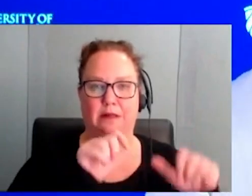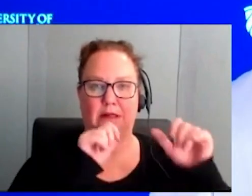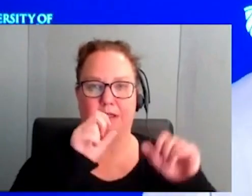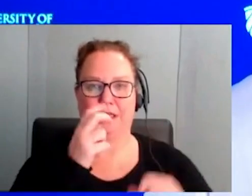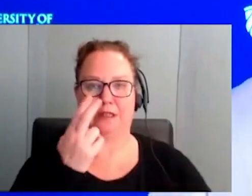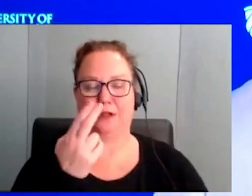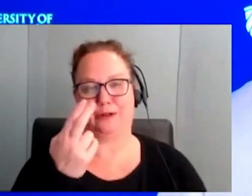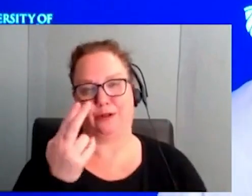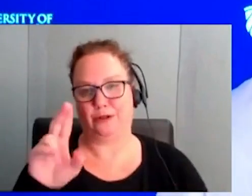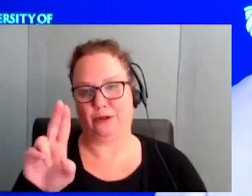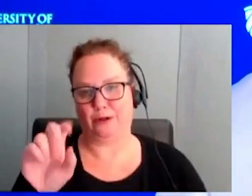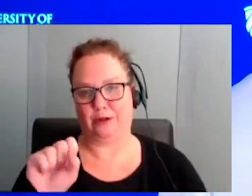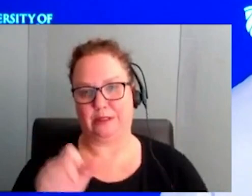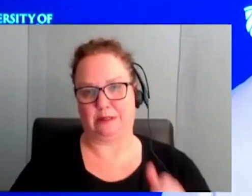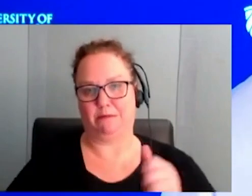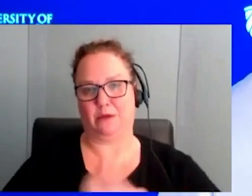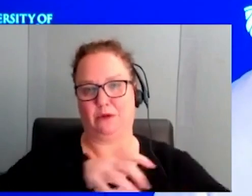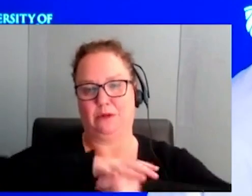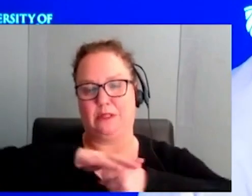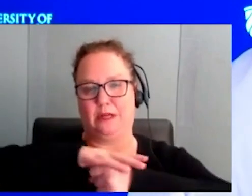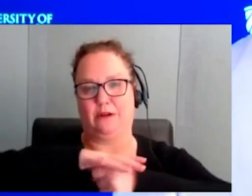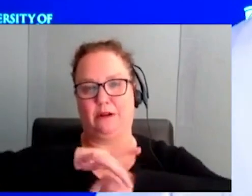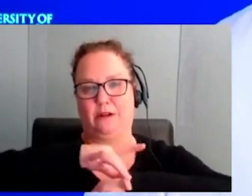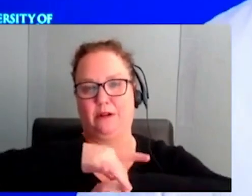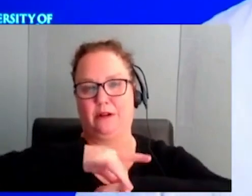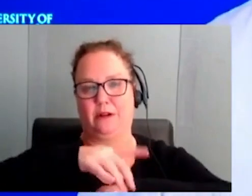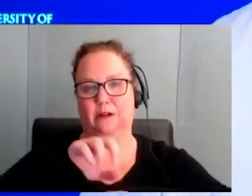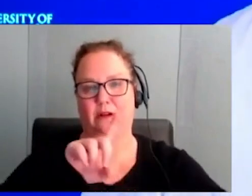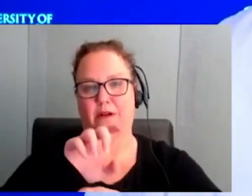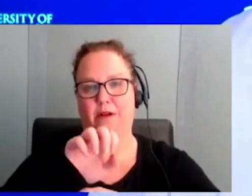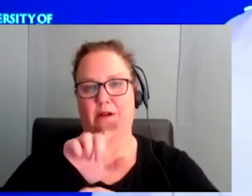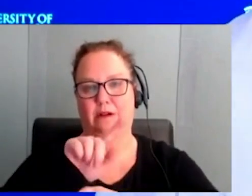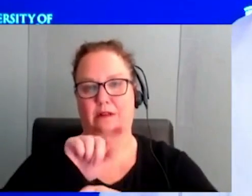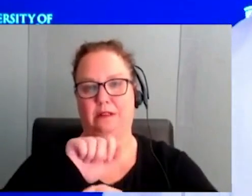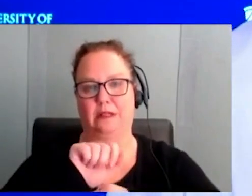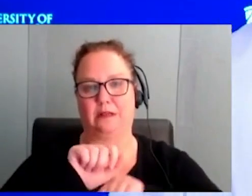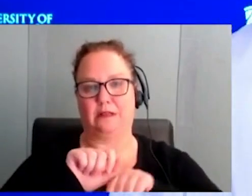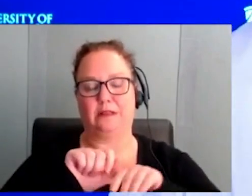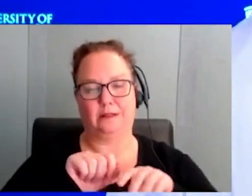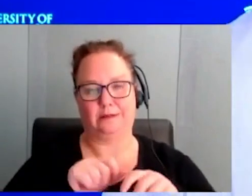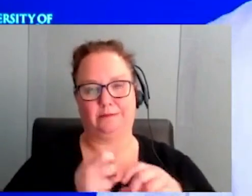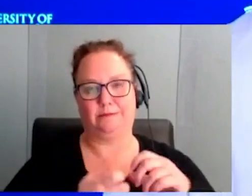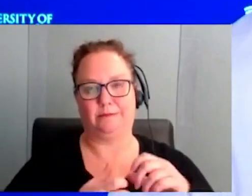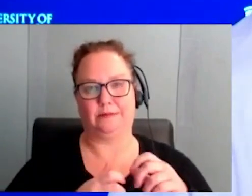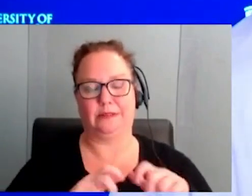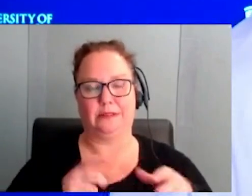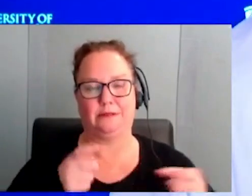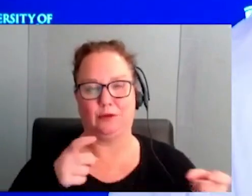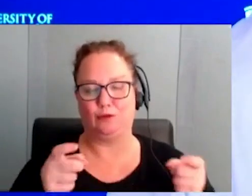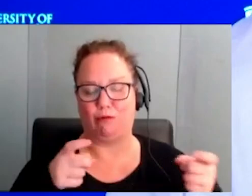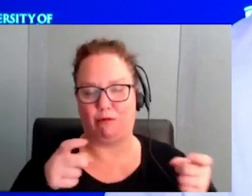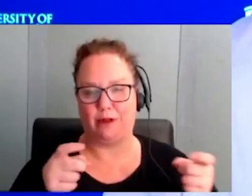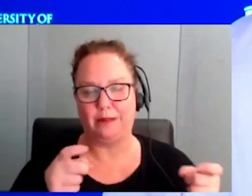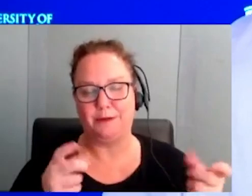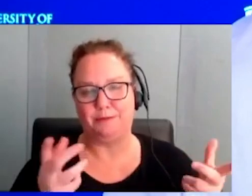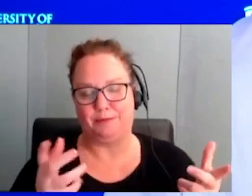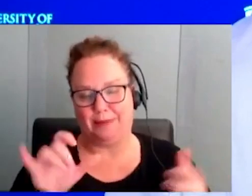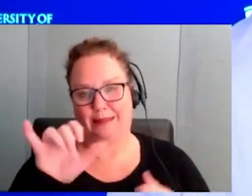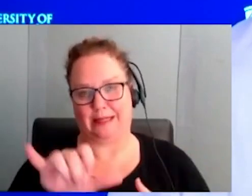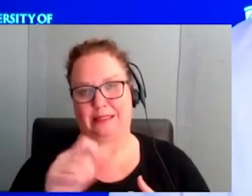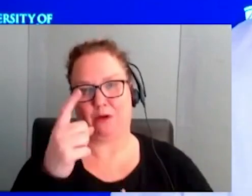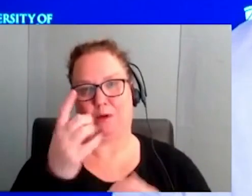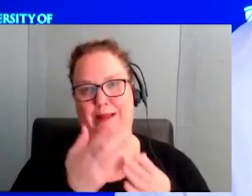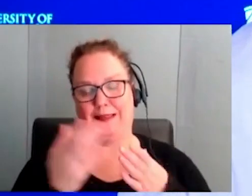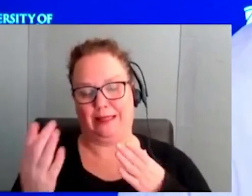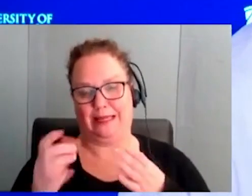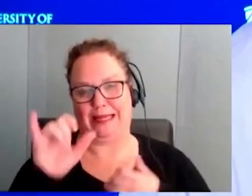really most areas around the globe where Delta is so prevalent and dominant. So that is the one thing, and I think that is